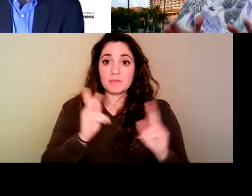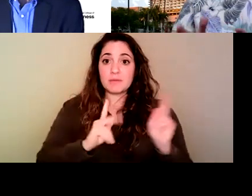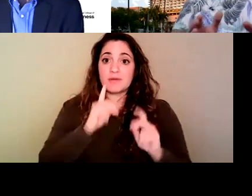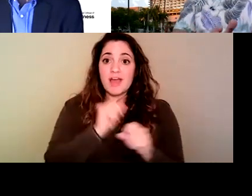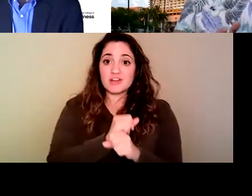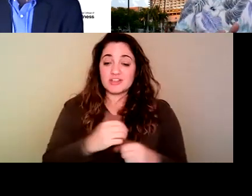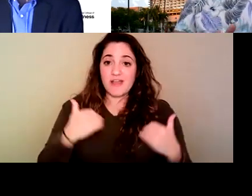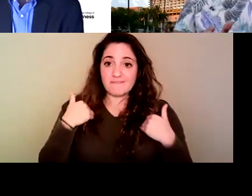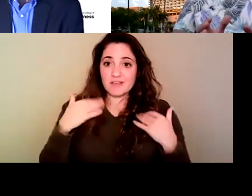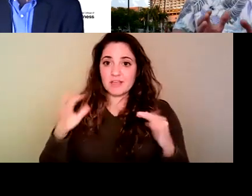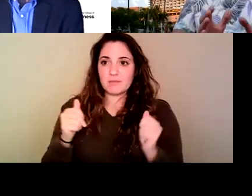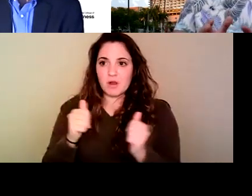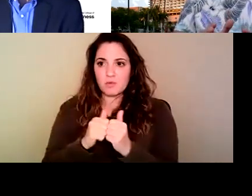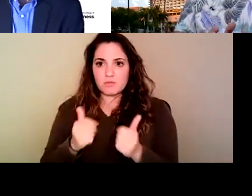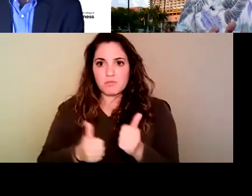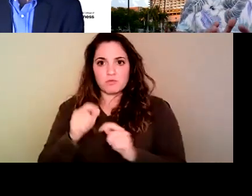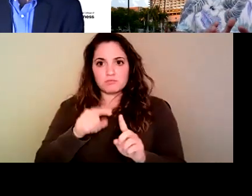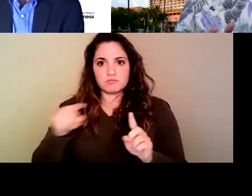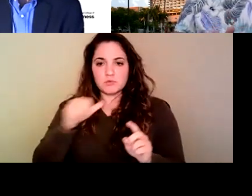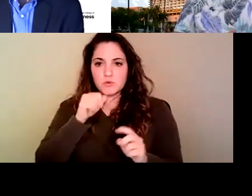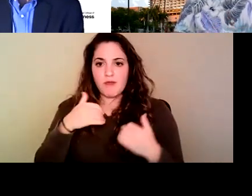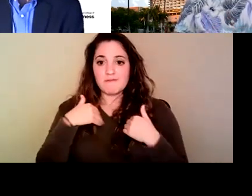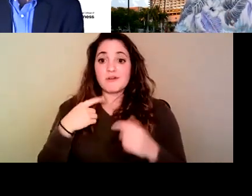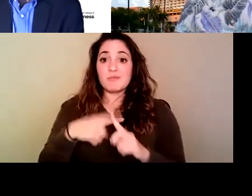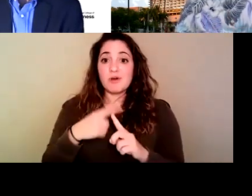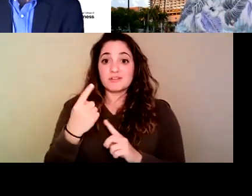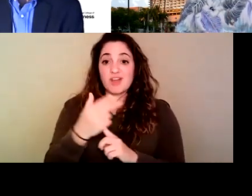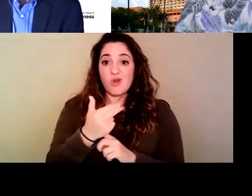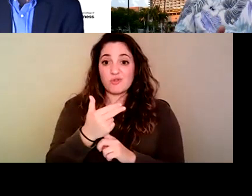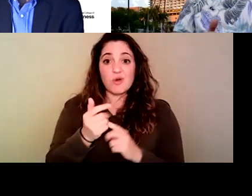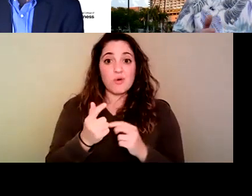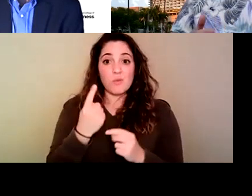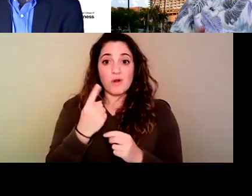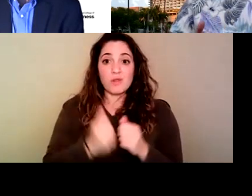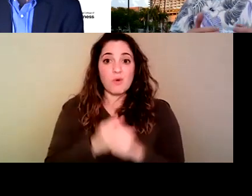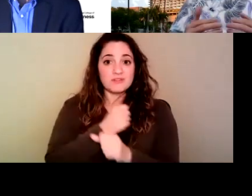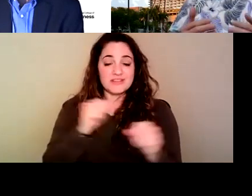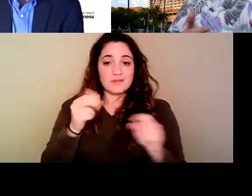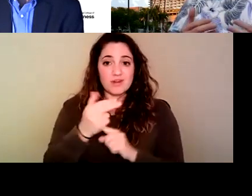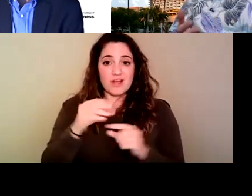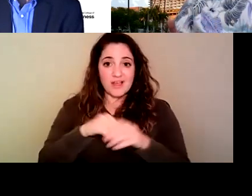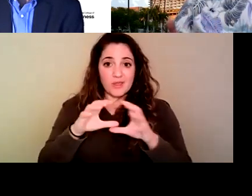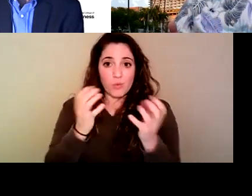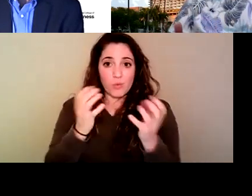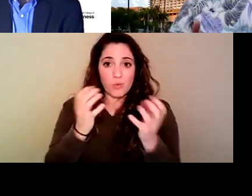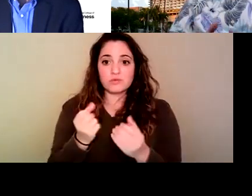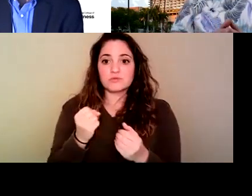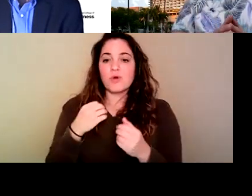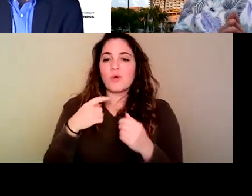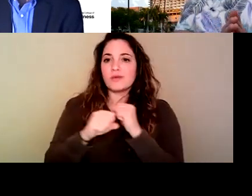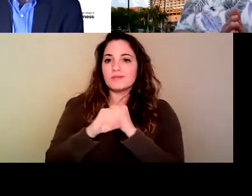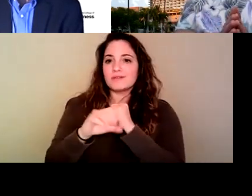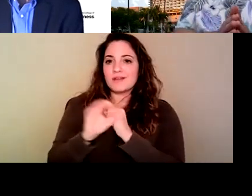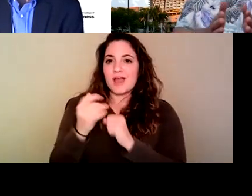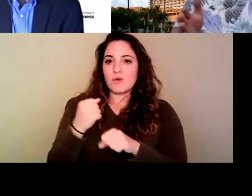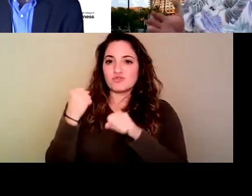that our hotel is also one of the safest hotels in the world. So we market our strengths. Our strengths